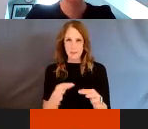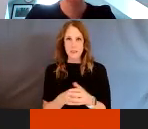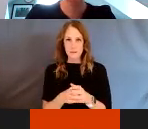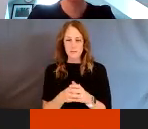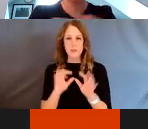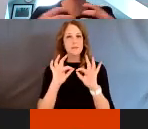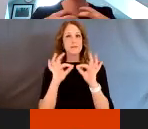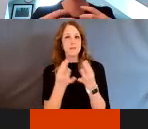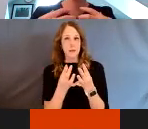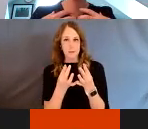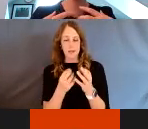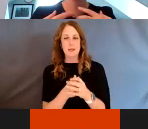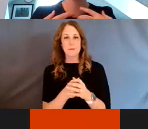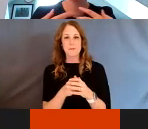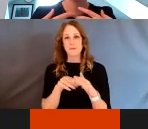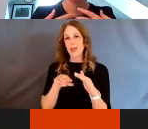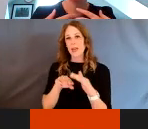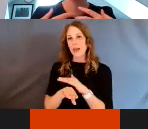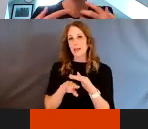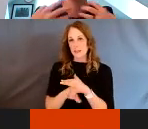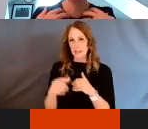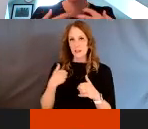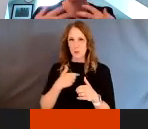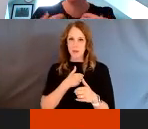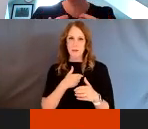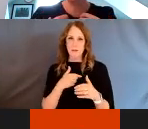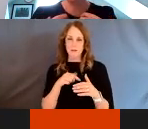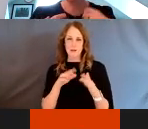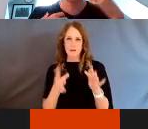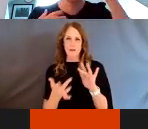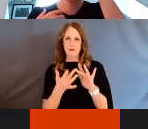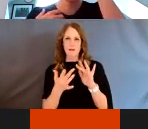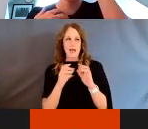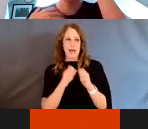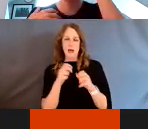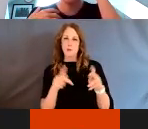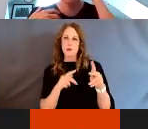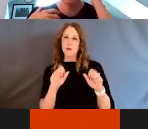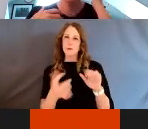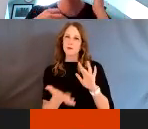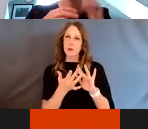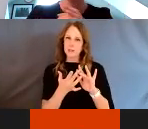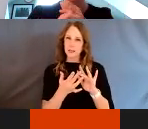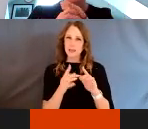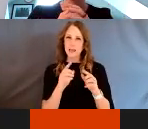Family, access to us, good one, Karina, like how people are able to contact us, how and